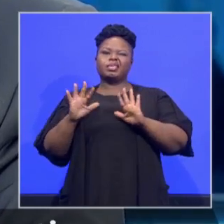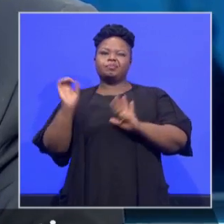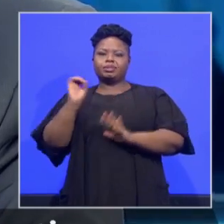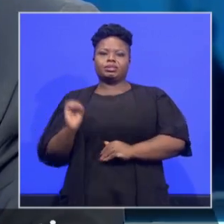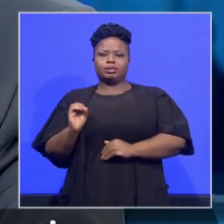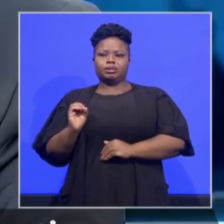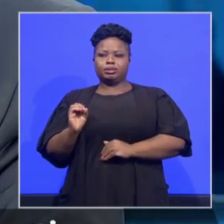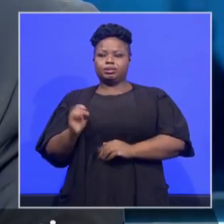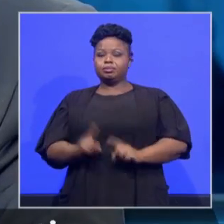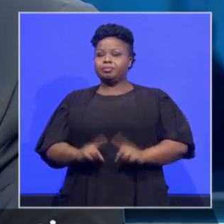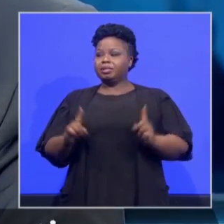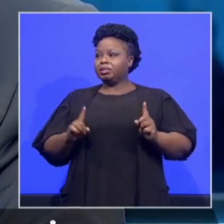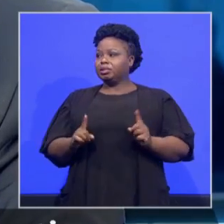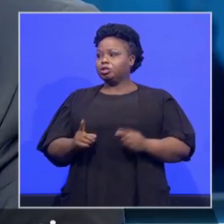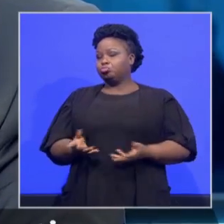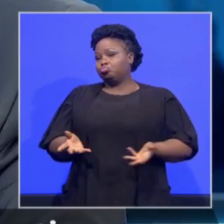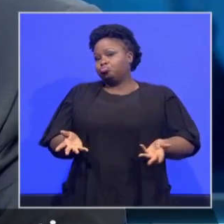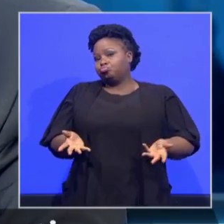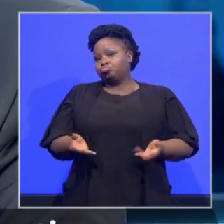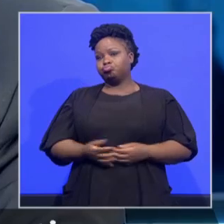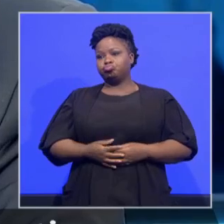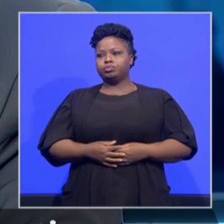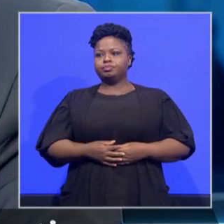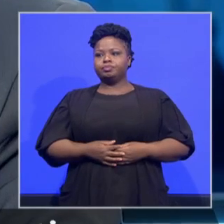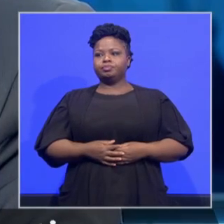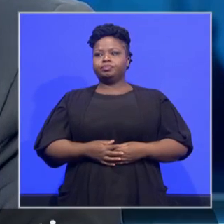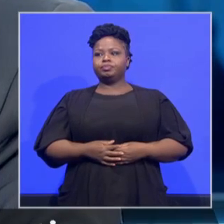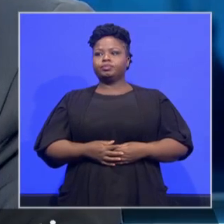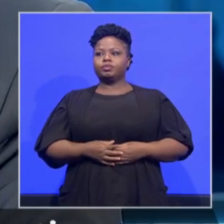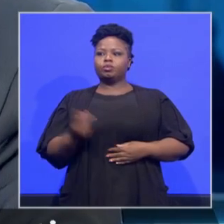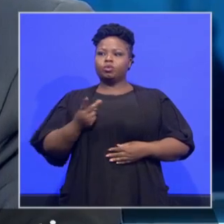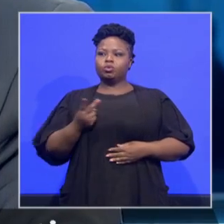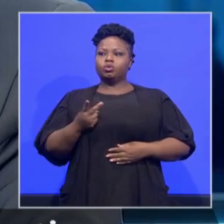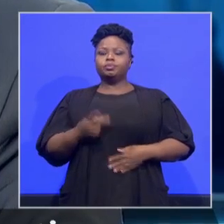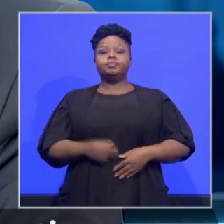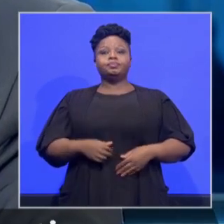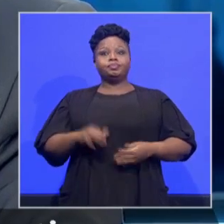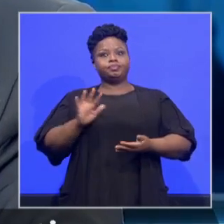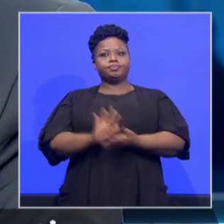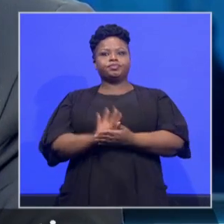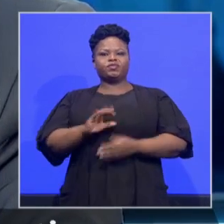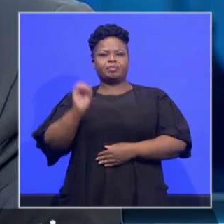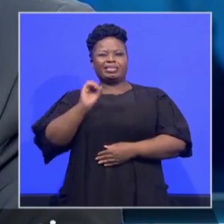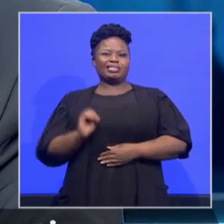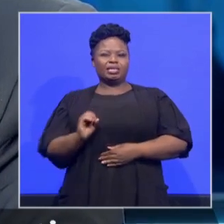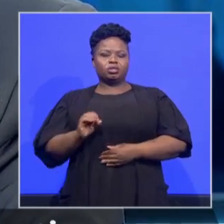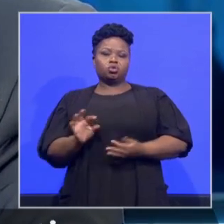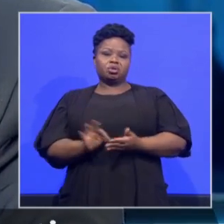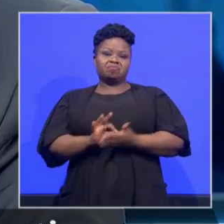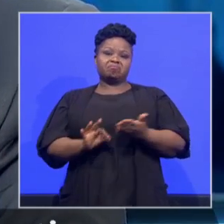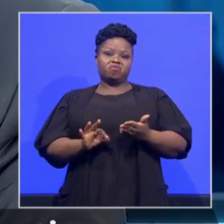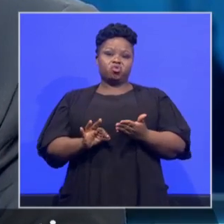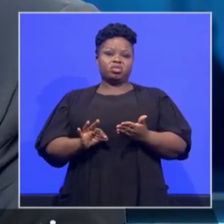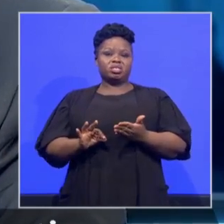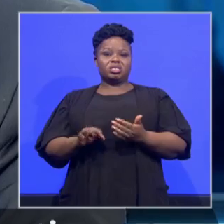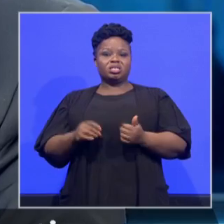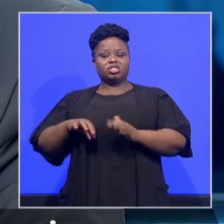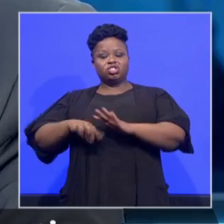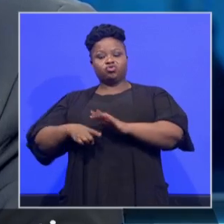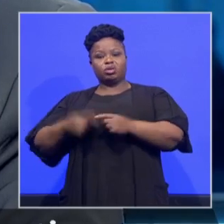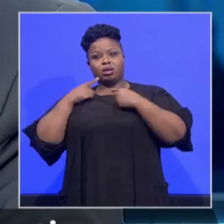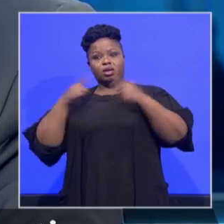but here again we are just over 15% of the voting districts declared. So, our margin of error